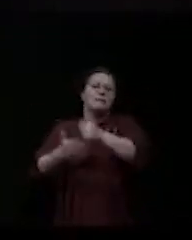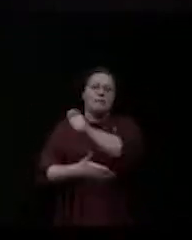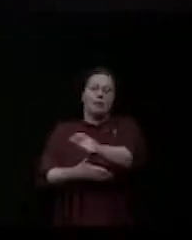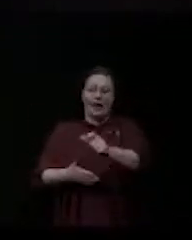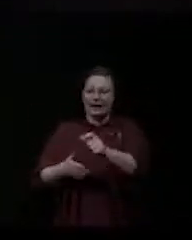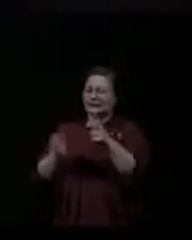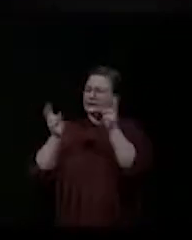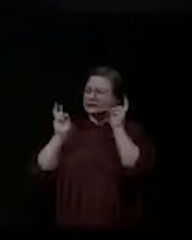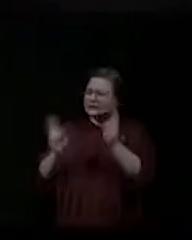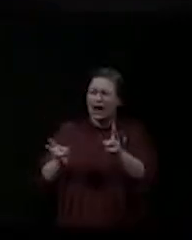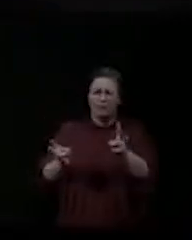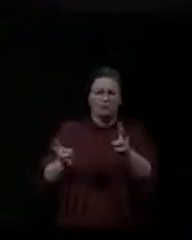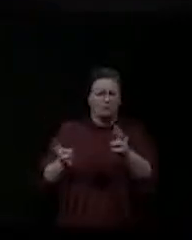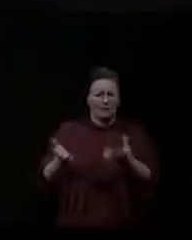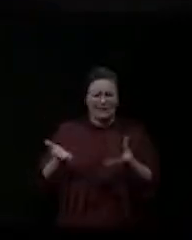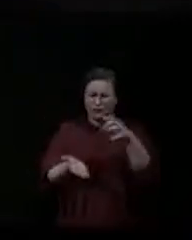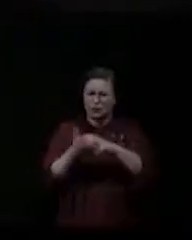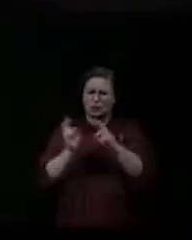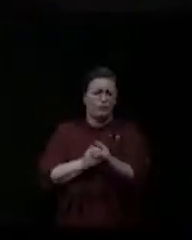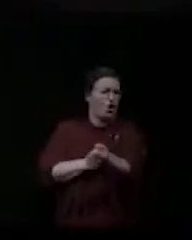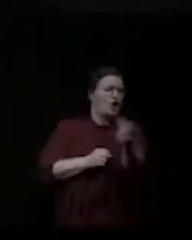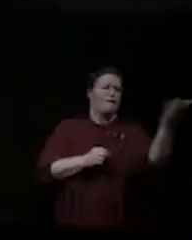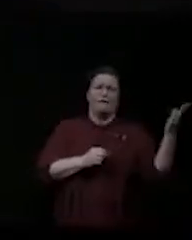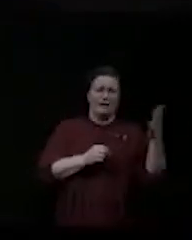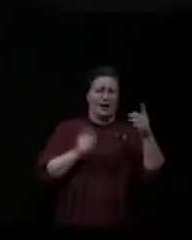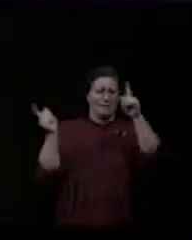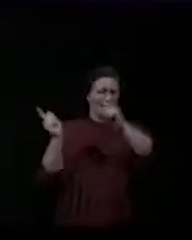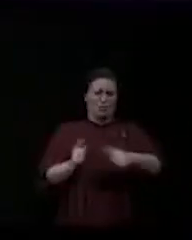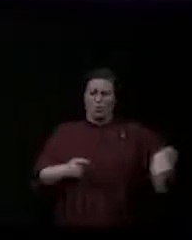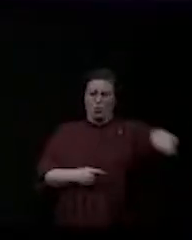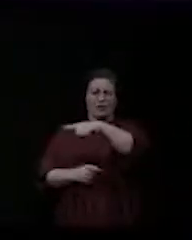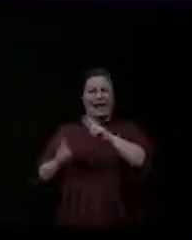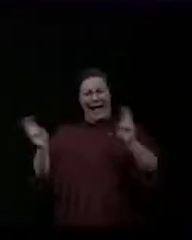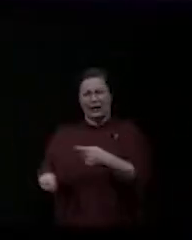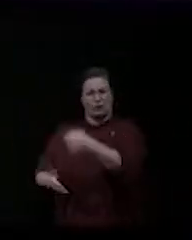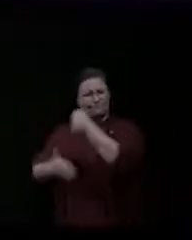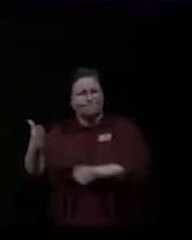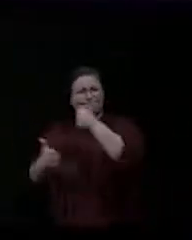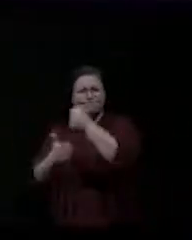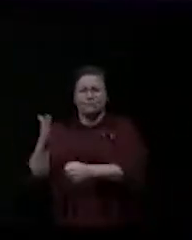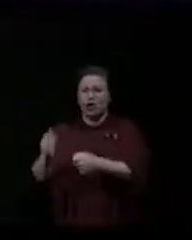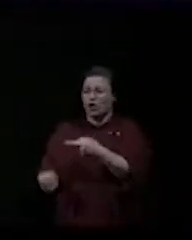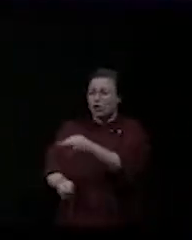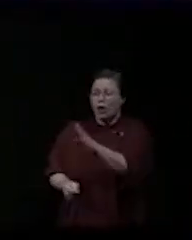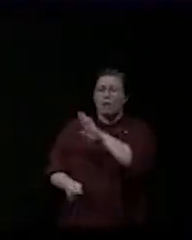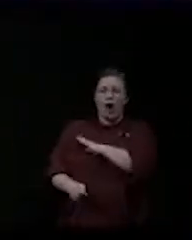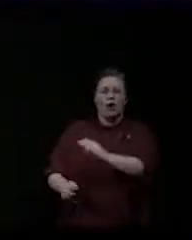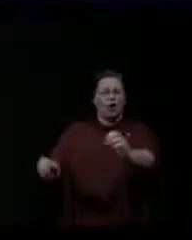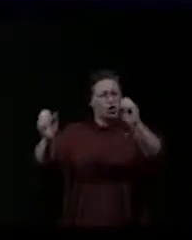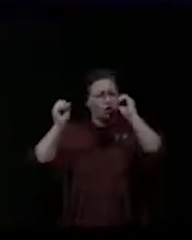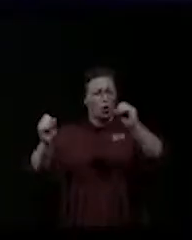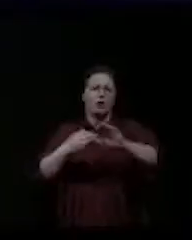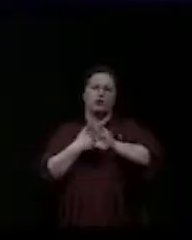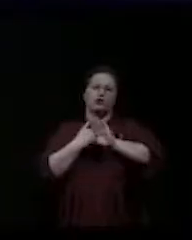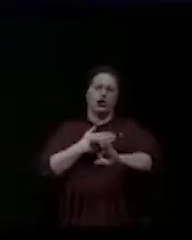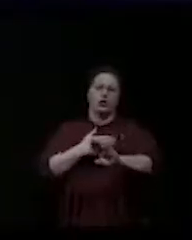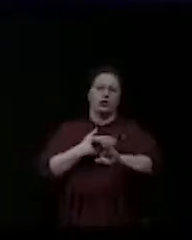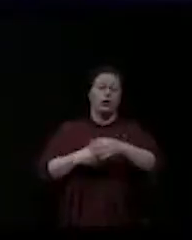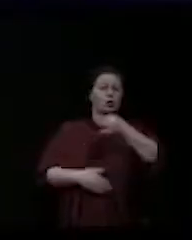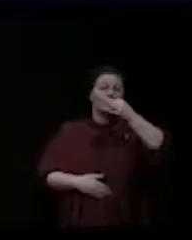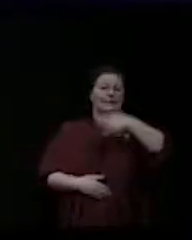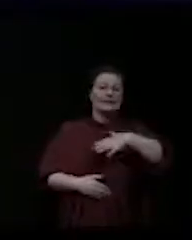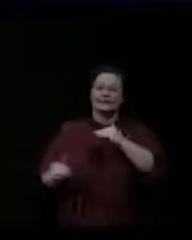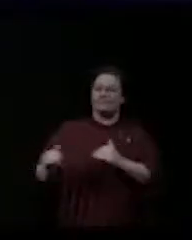same catastrophic situation as everyone else there. They have absolutely no protection and the risks